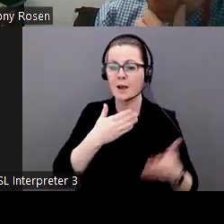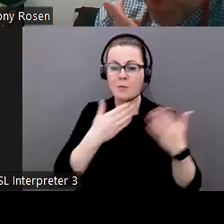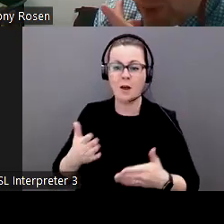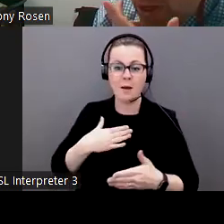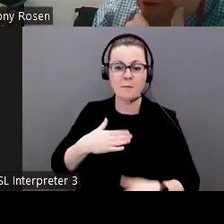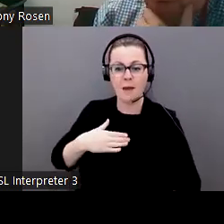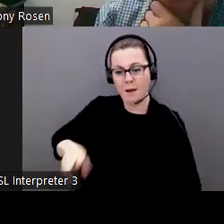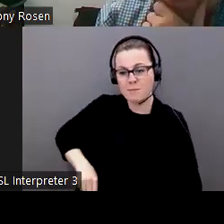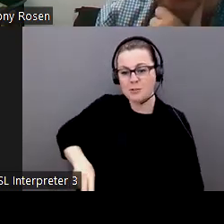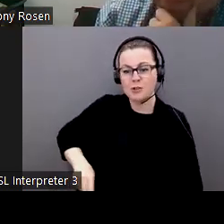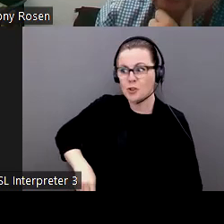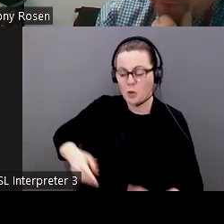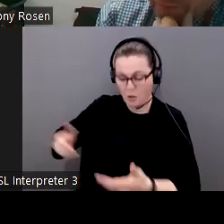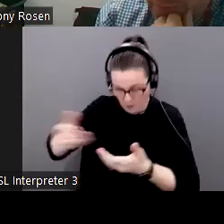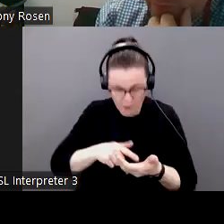So what do?